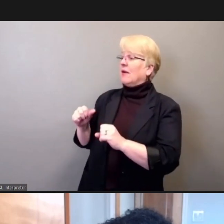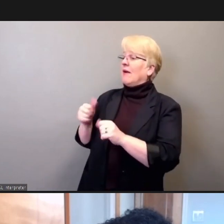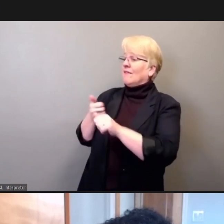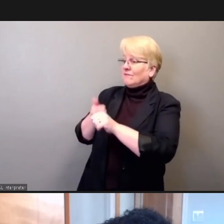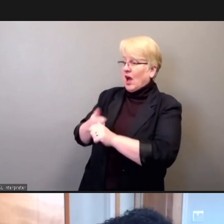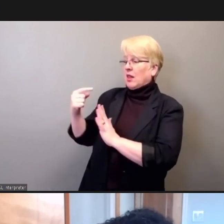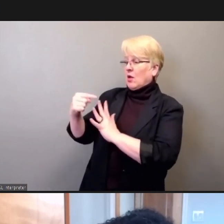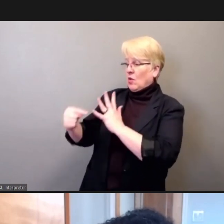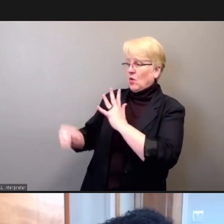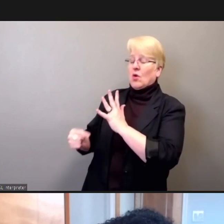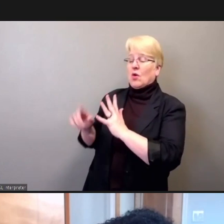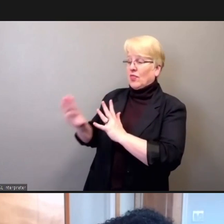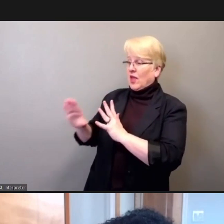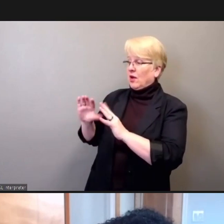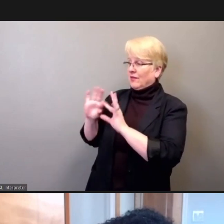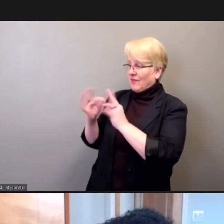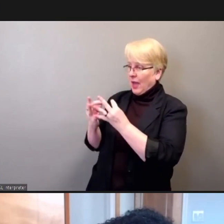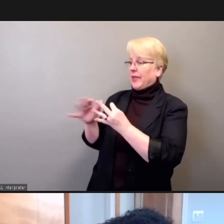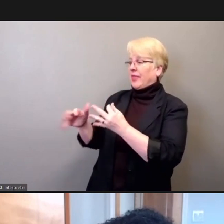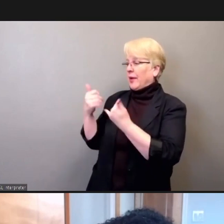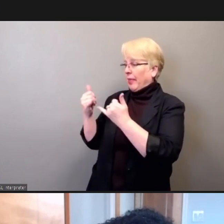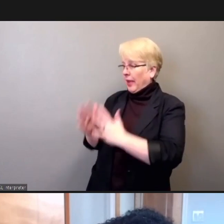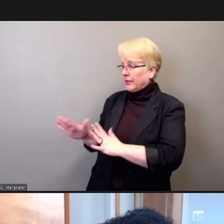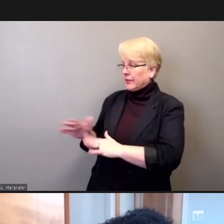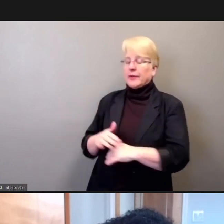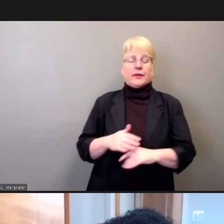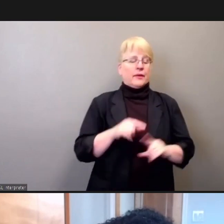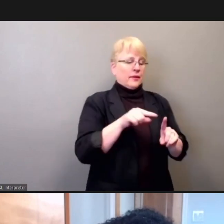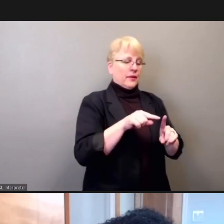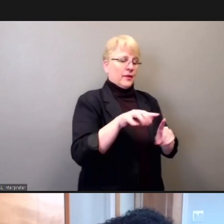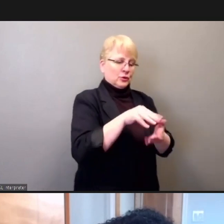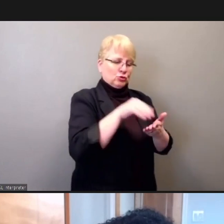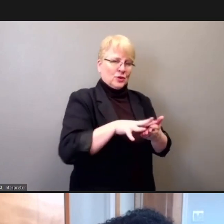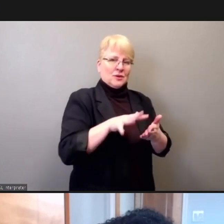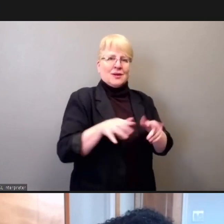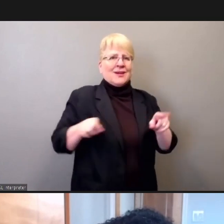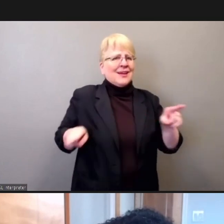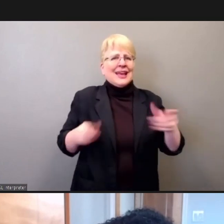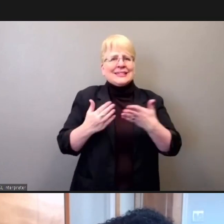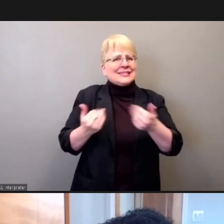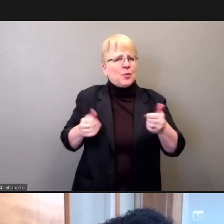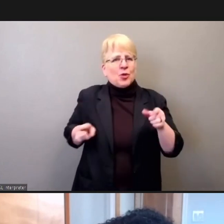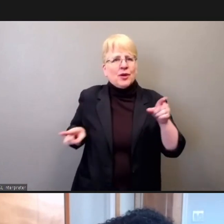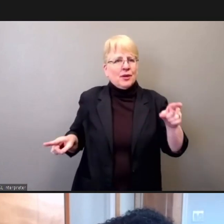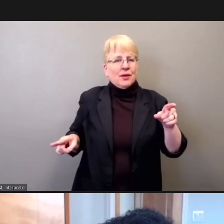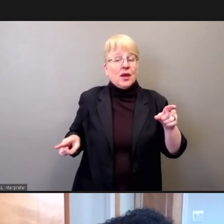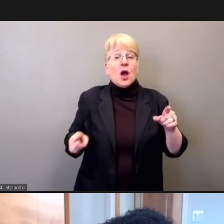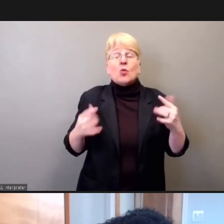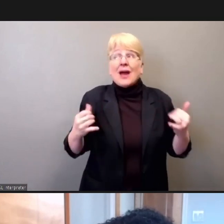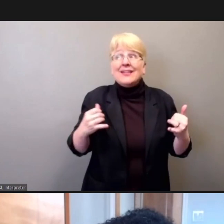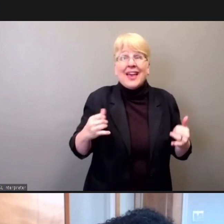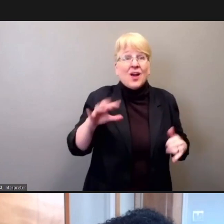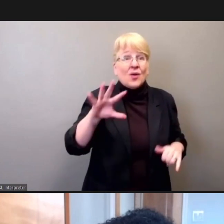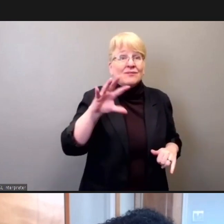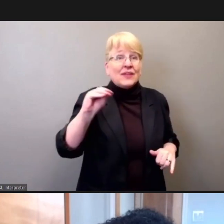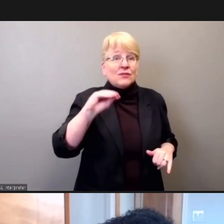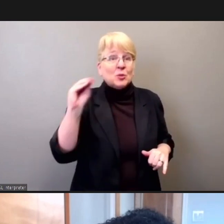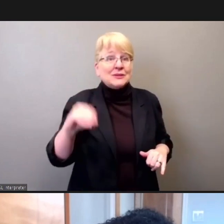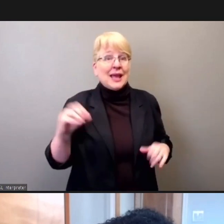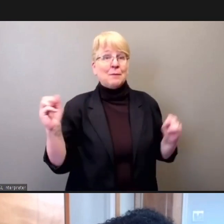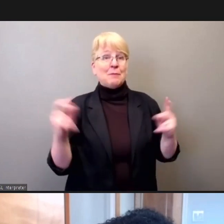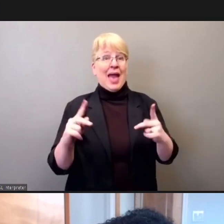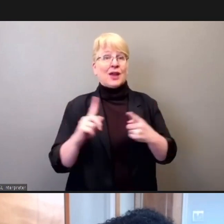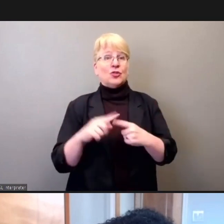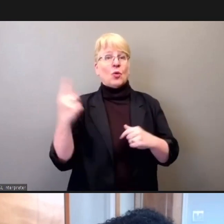And so I am hopeful. We got 50% of the districts going back to hybrid learning. We're seeing, as you